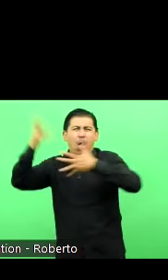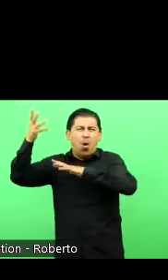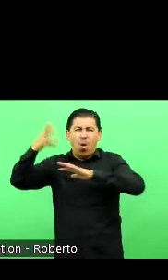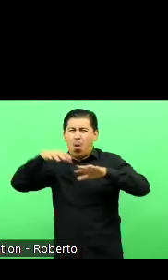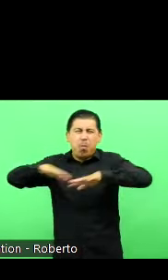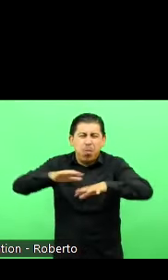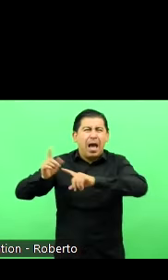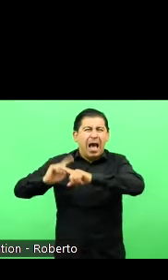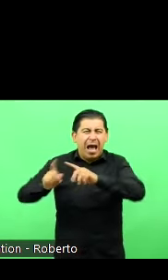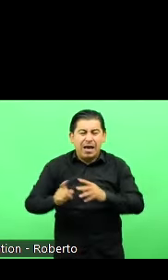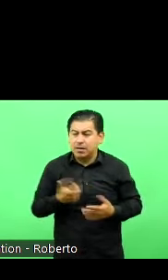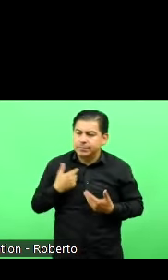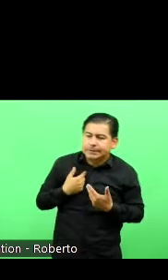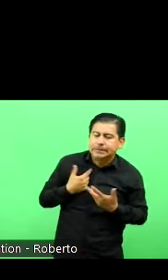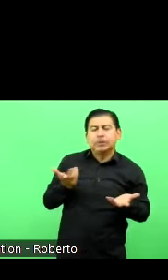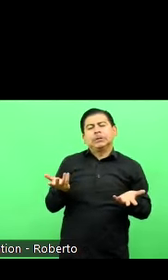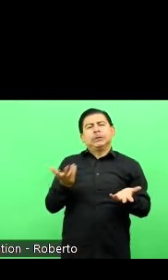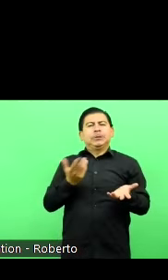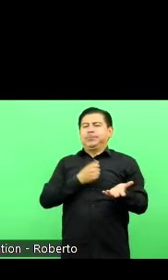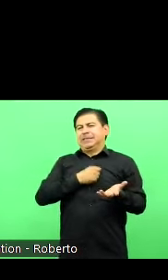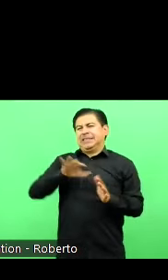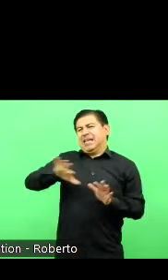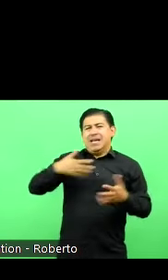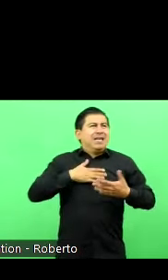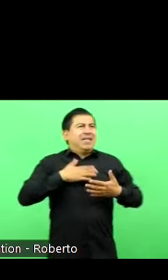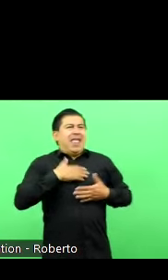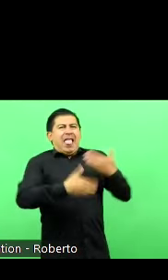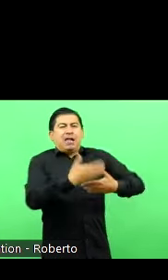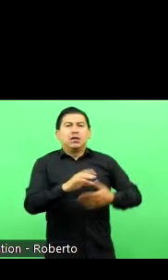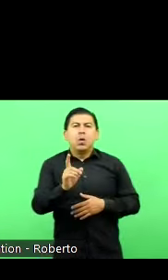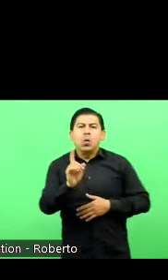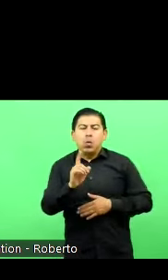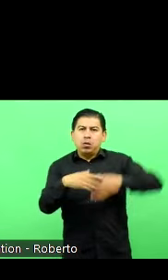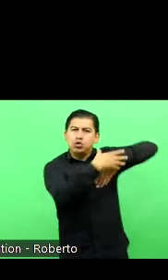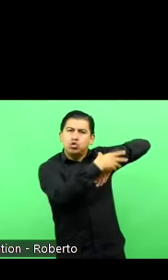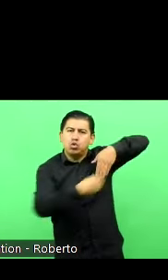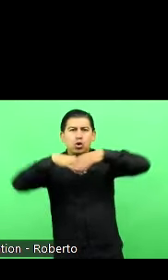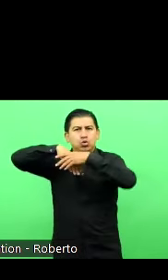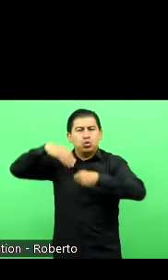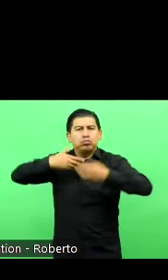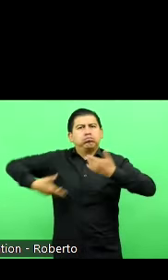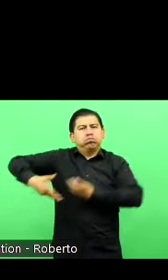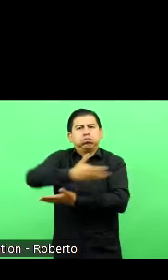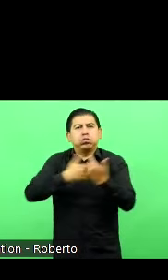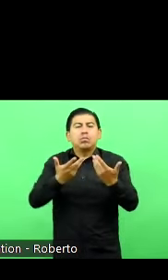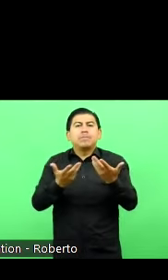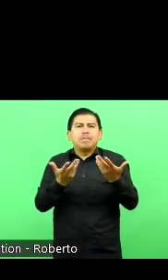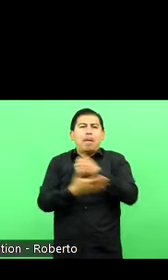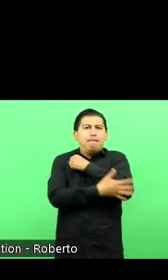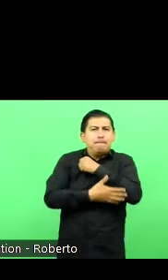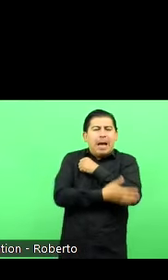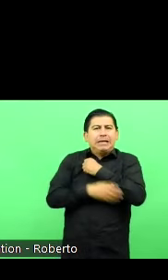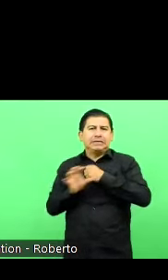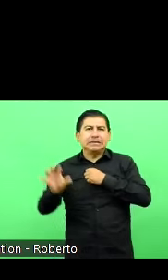a critical modality of technical cooperation to accelerate progress of the Sustainable Development Goals, as well